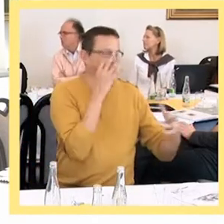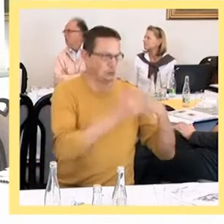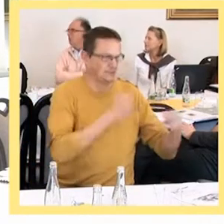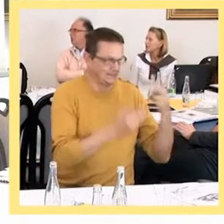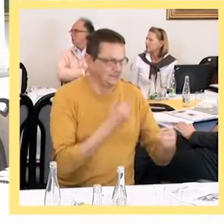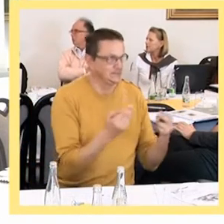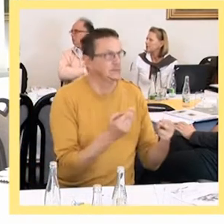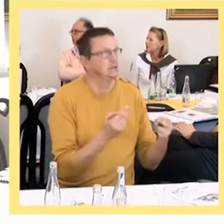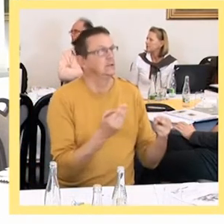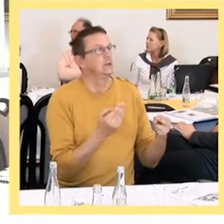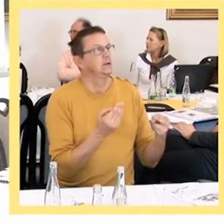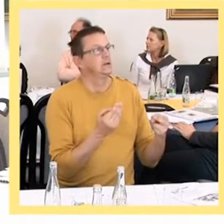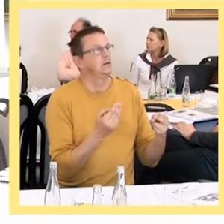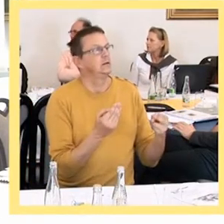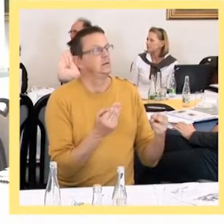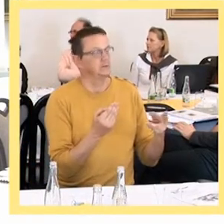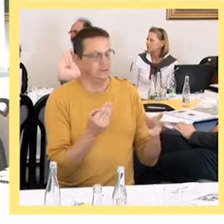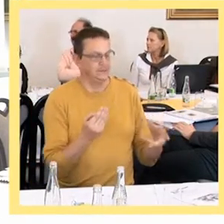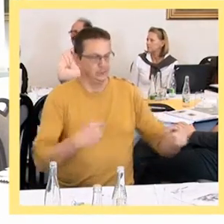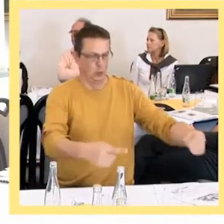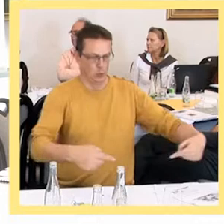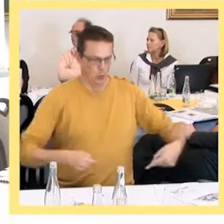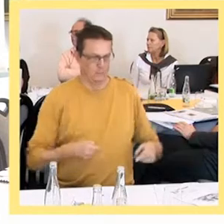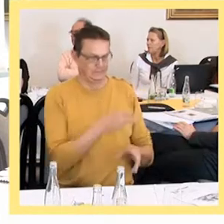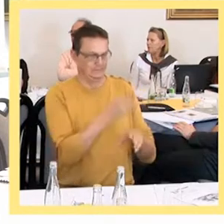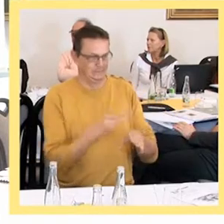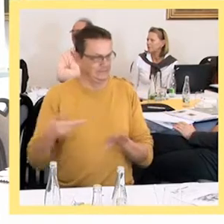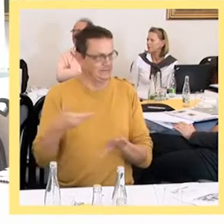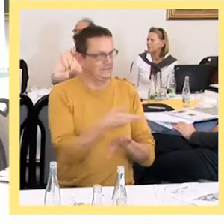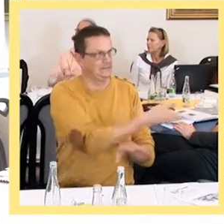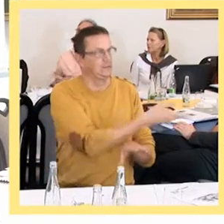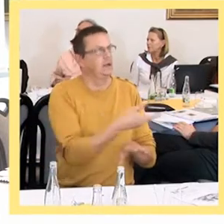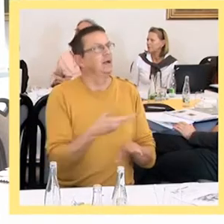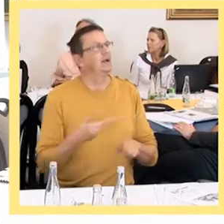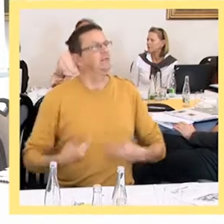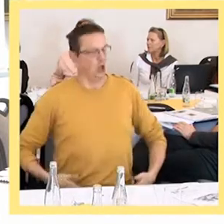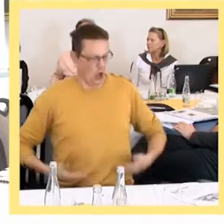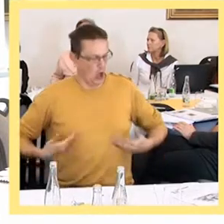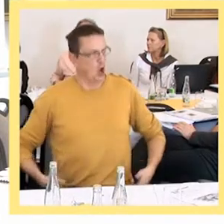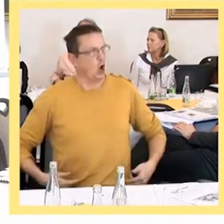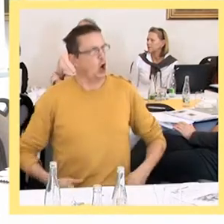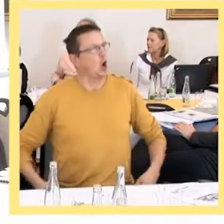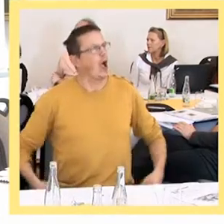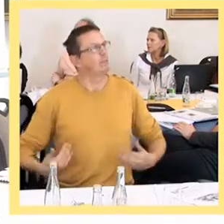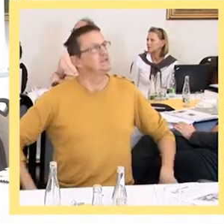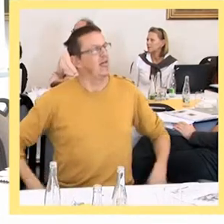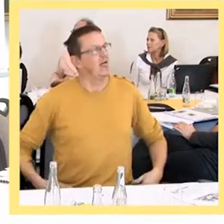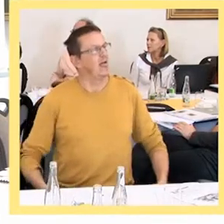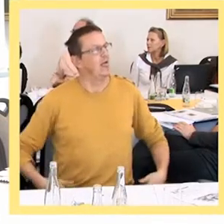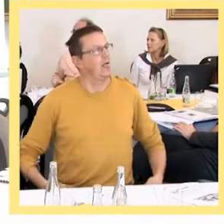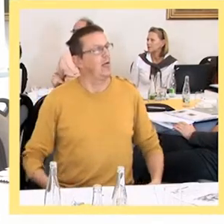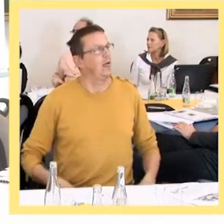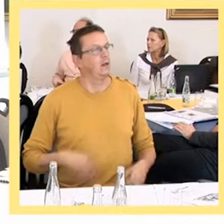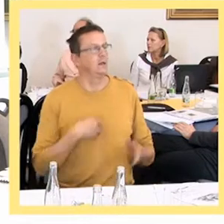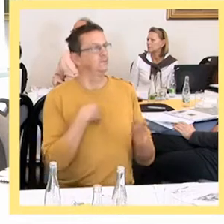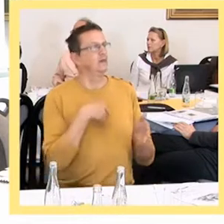on the trolley and the boards to go through. And because he was an upper leg limb amputee, he simply slid